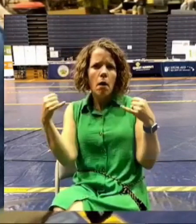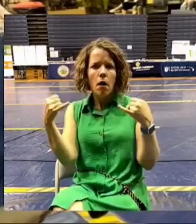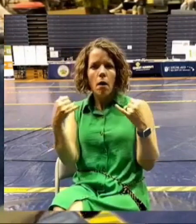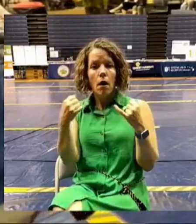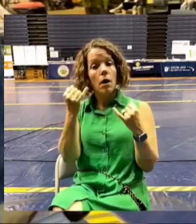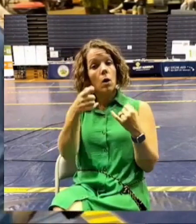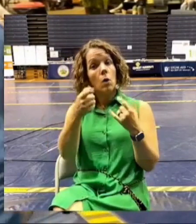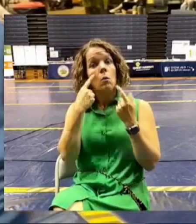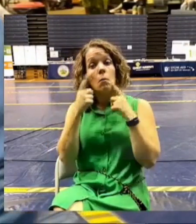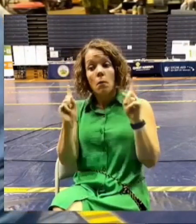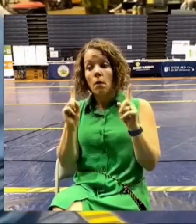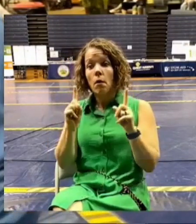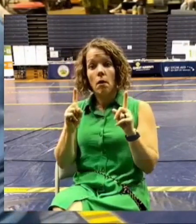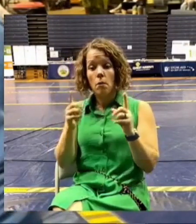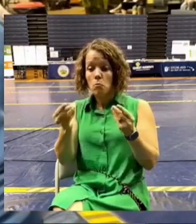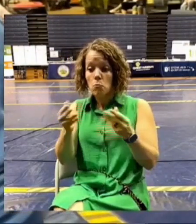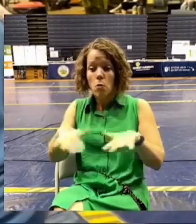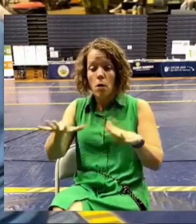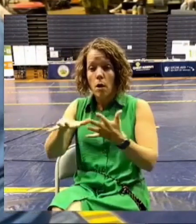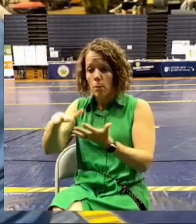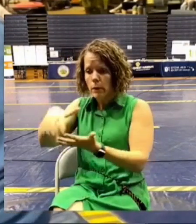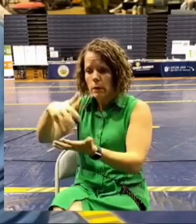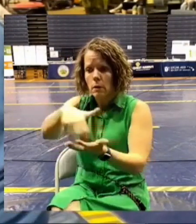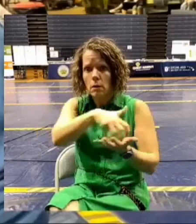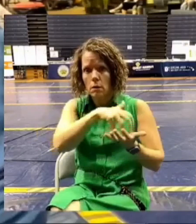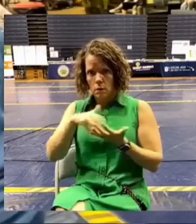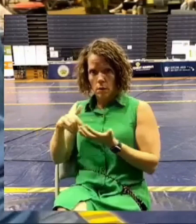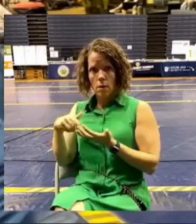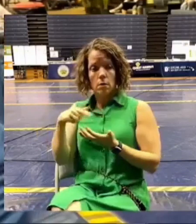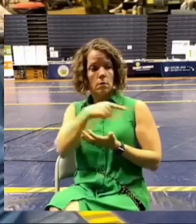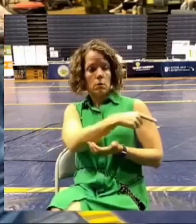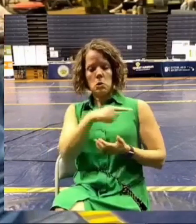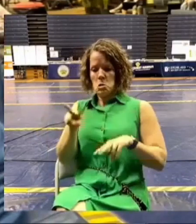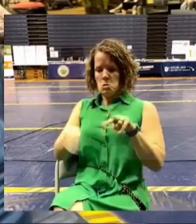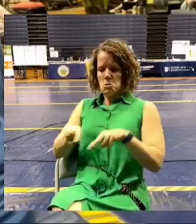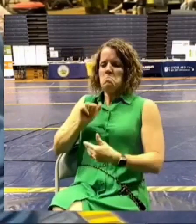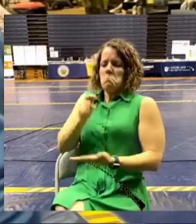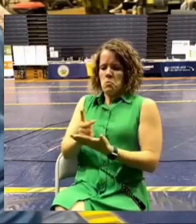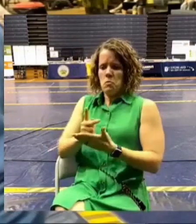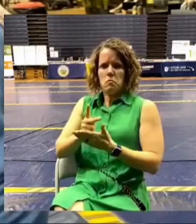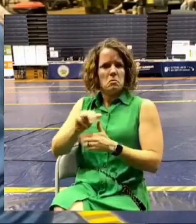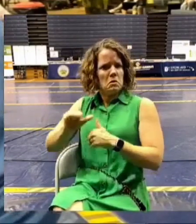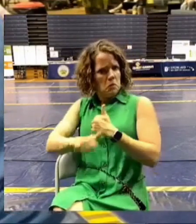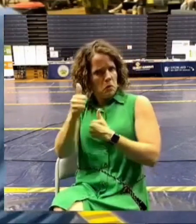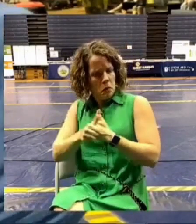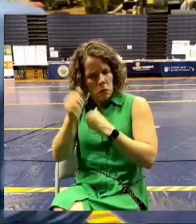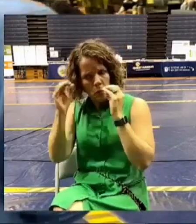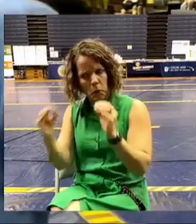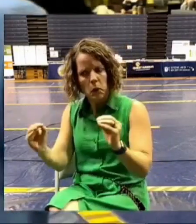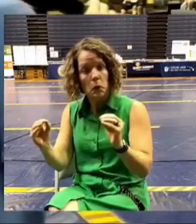it, tiny home, building anything. And